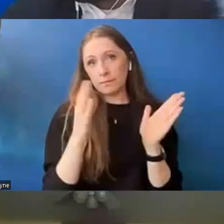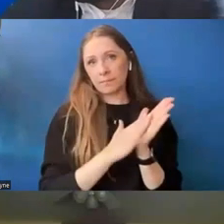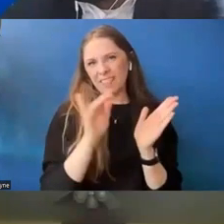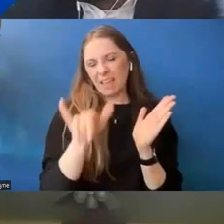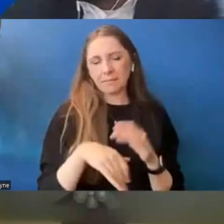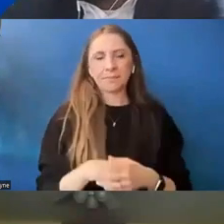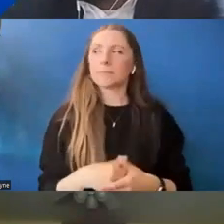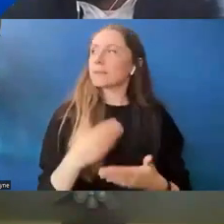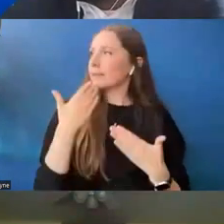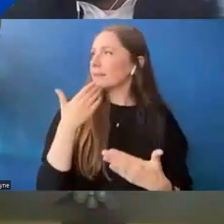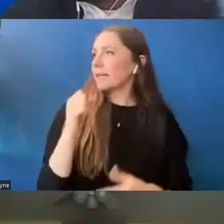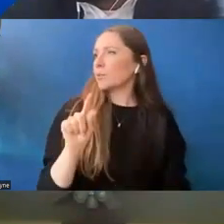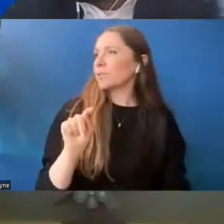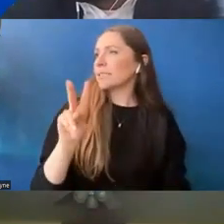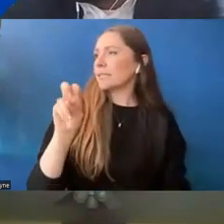Great, thank you.